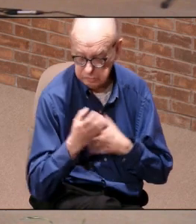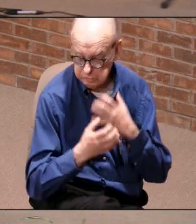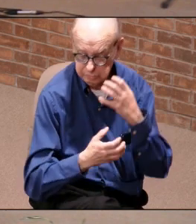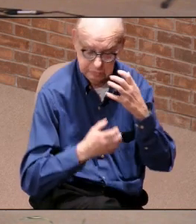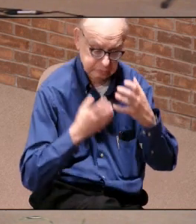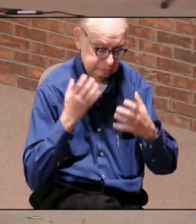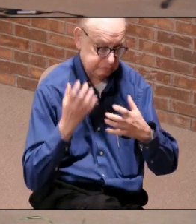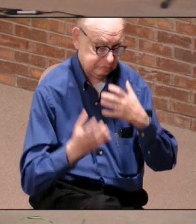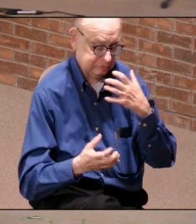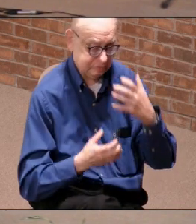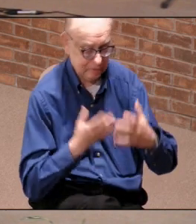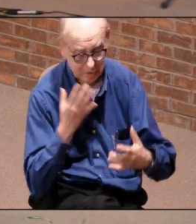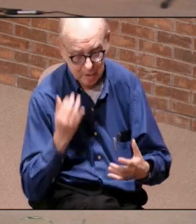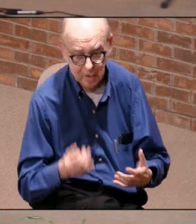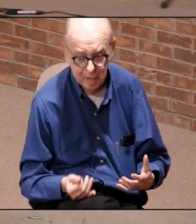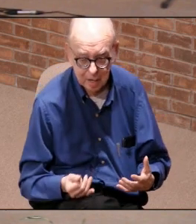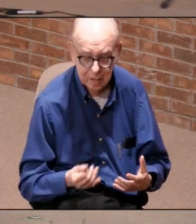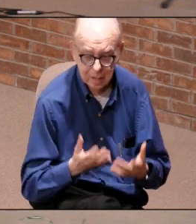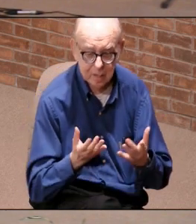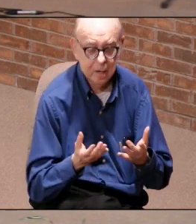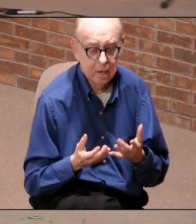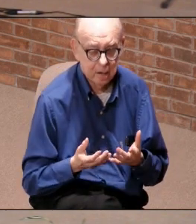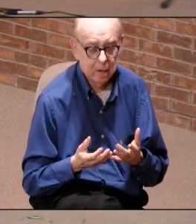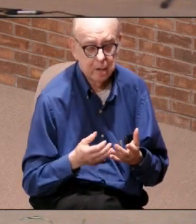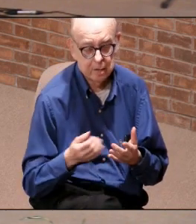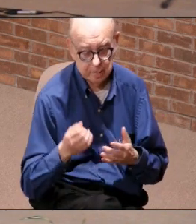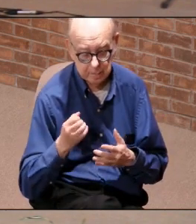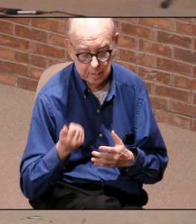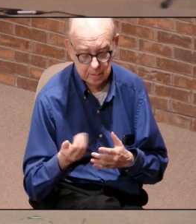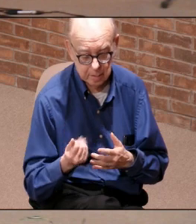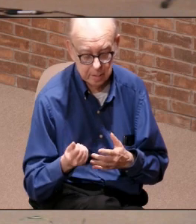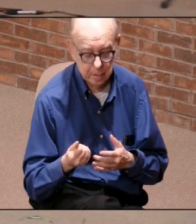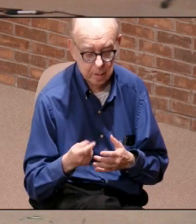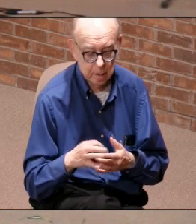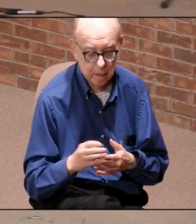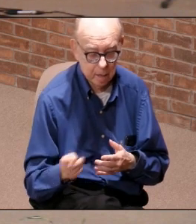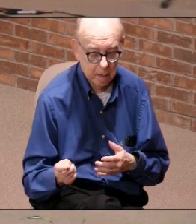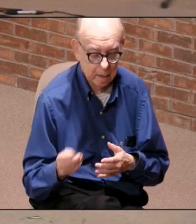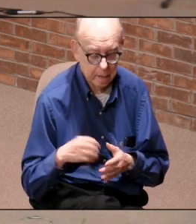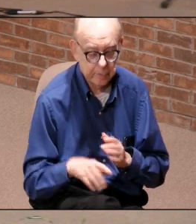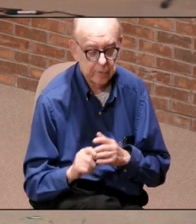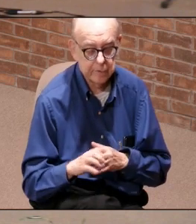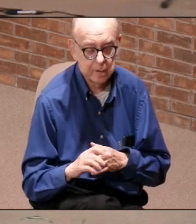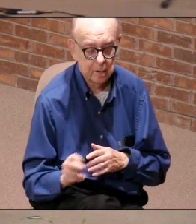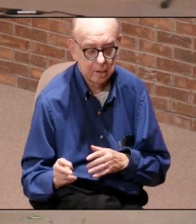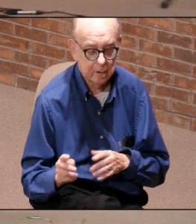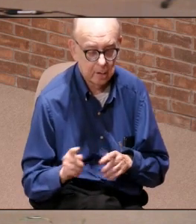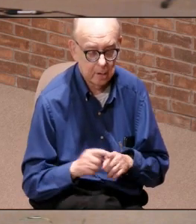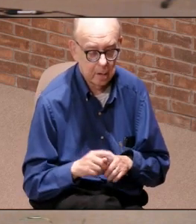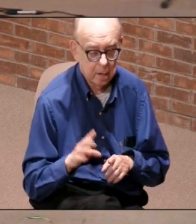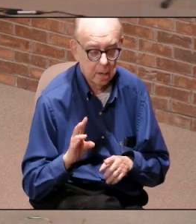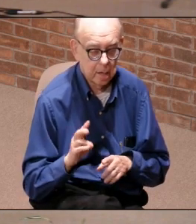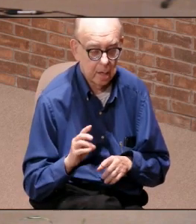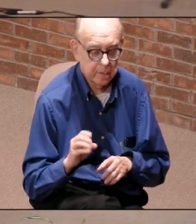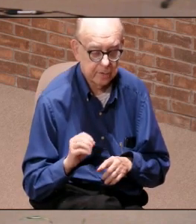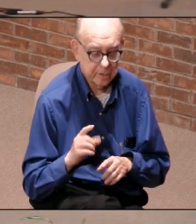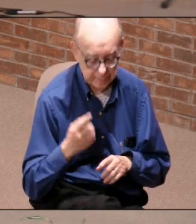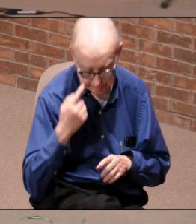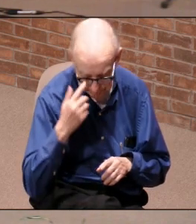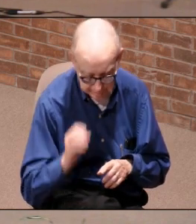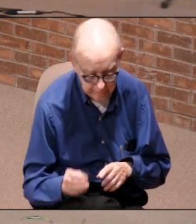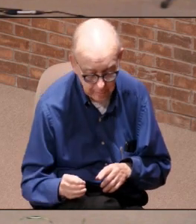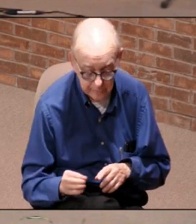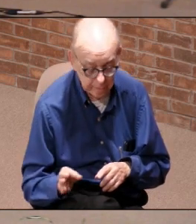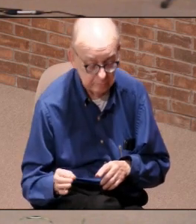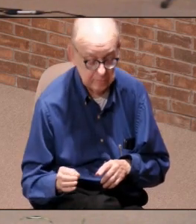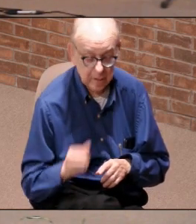irate because he wanted the other 15 gallons in his tank at 70 cents off, and I didn't